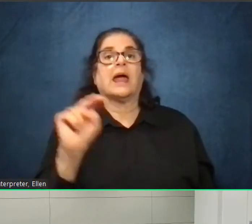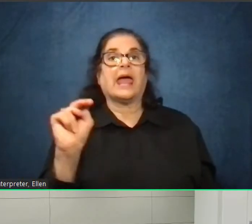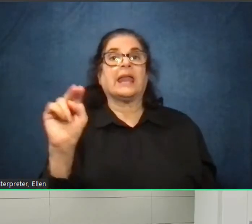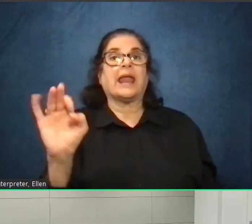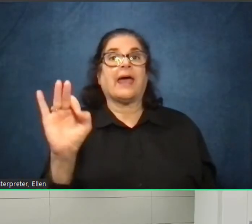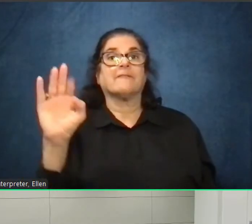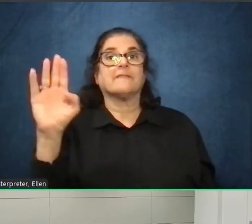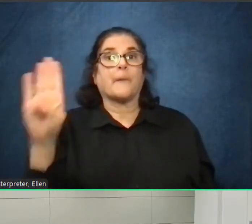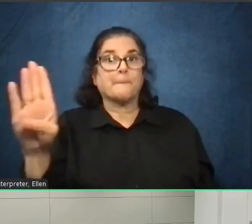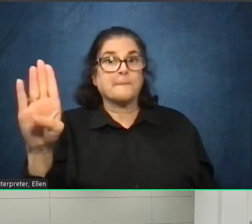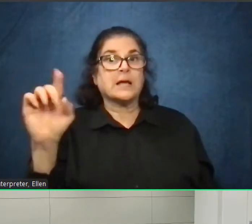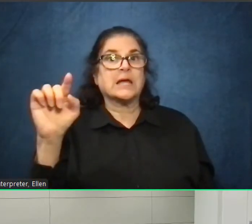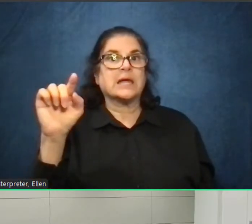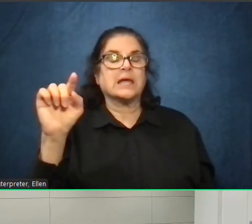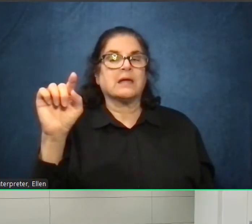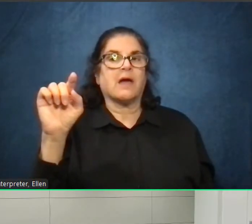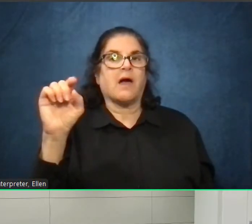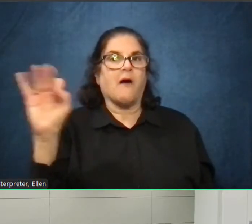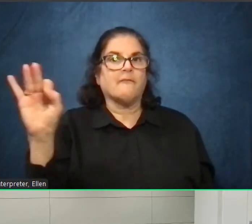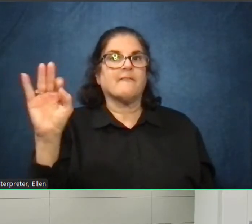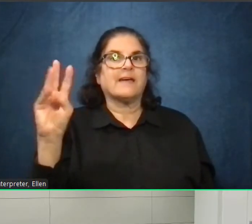nfbofillinois.org to learn more.